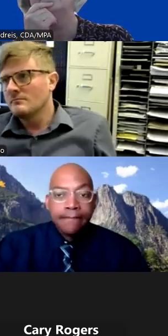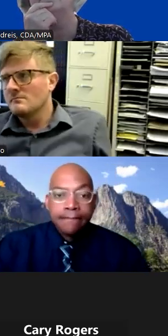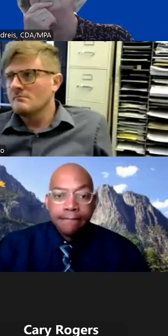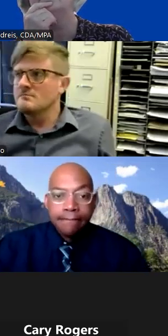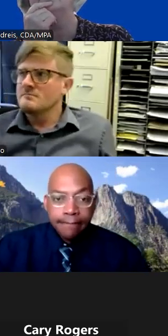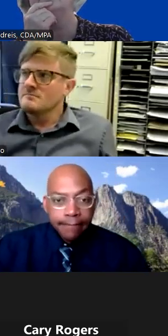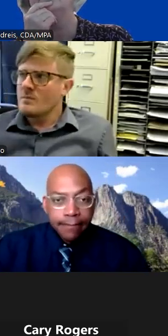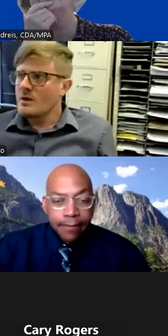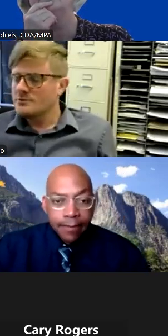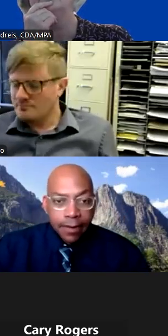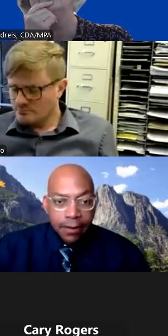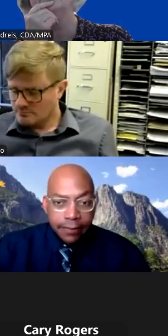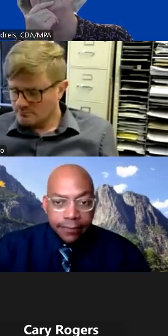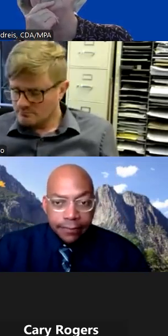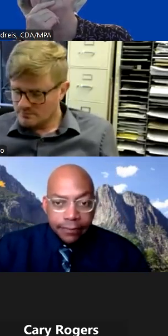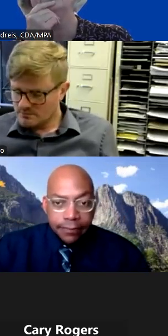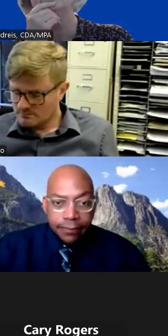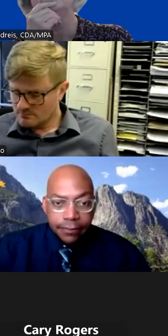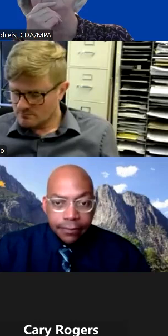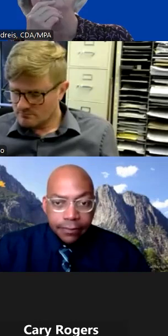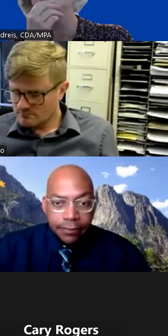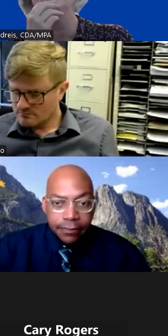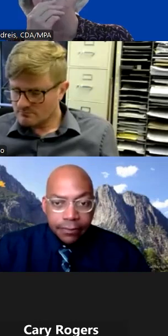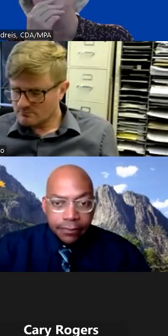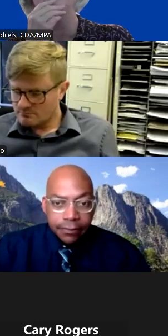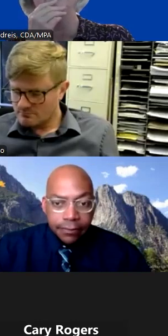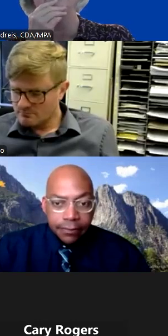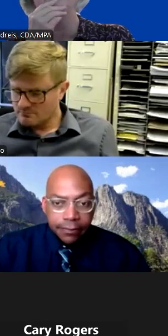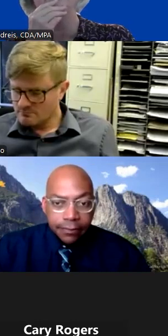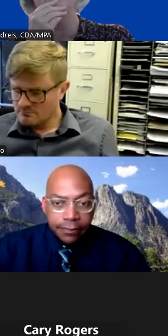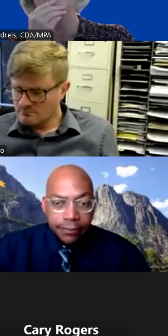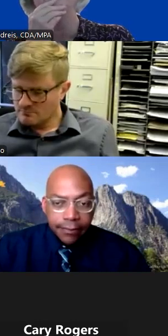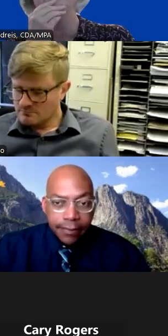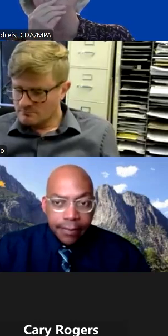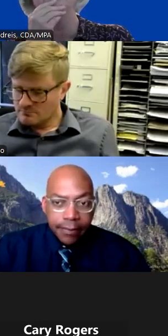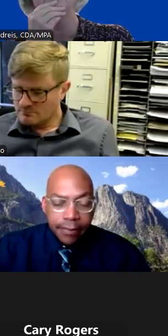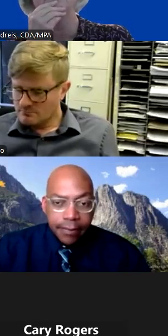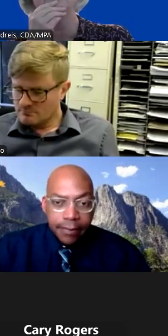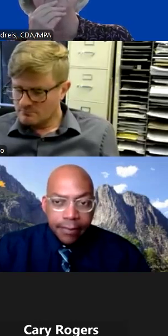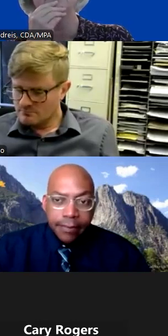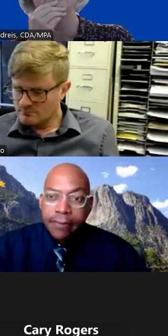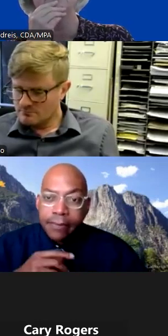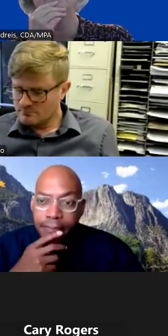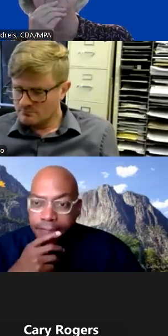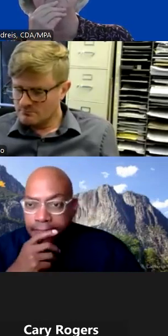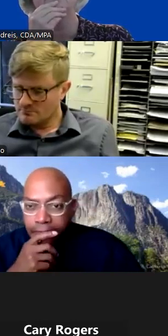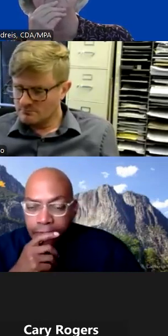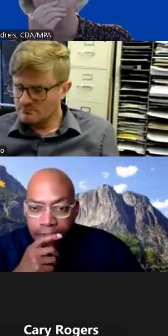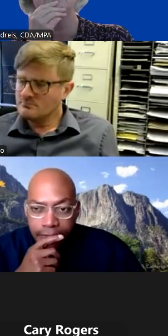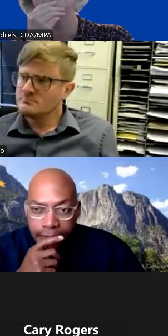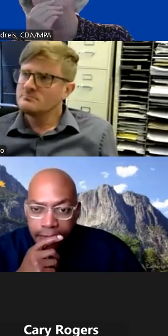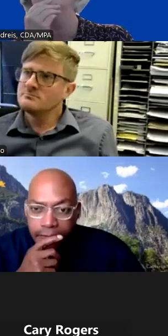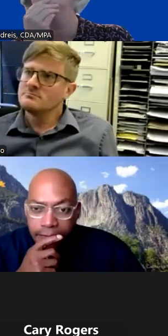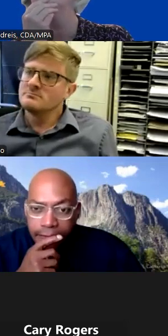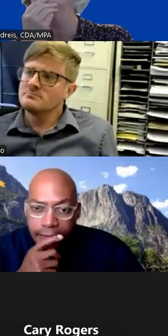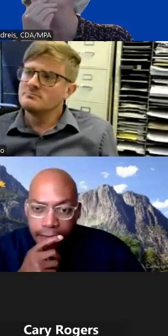I think there has to be some thought given to a parallel program to enhancing their capacity to be able to handle. I mean, I